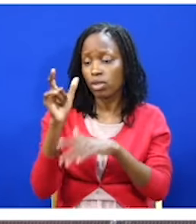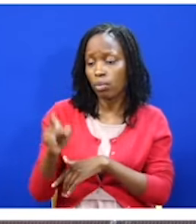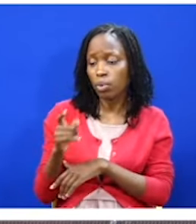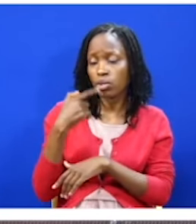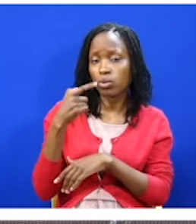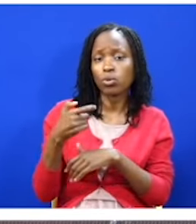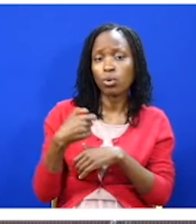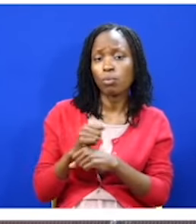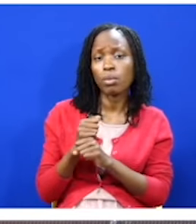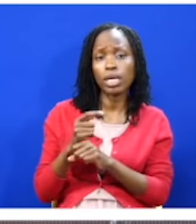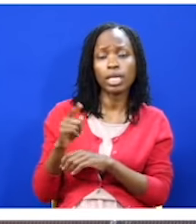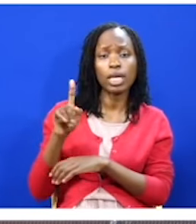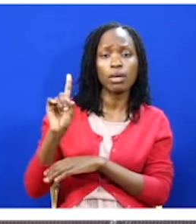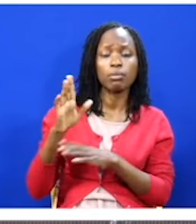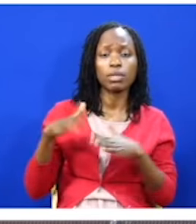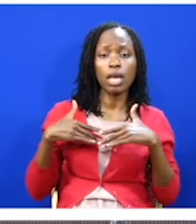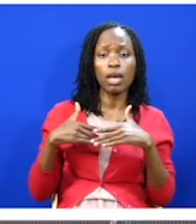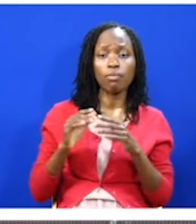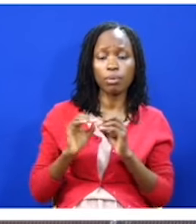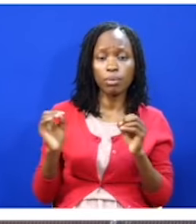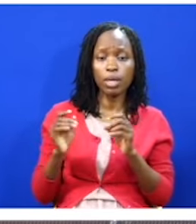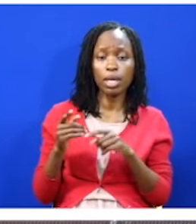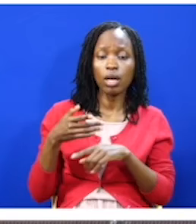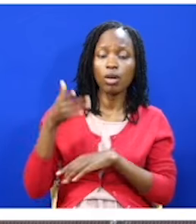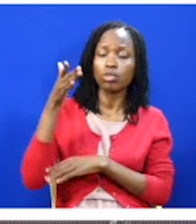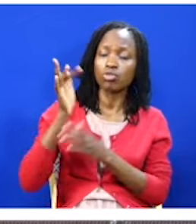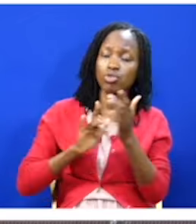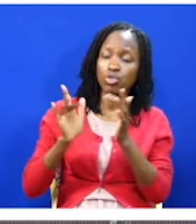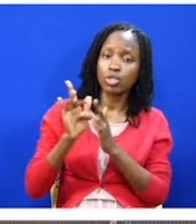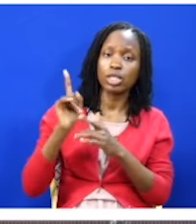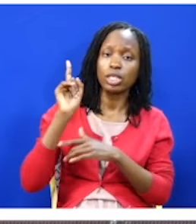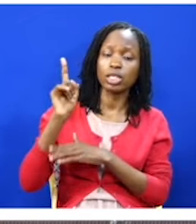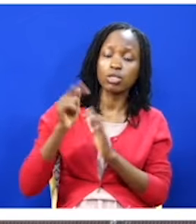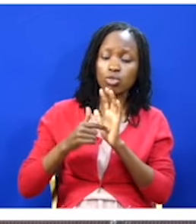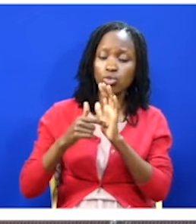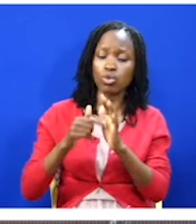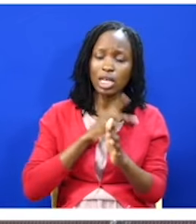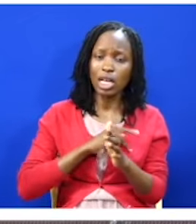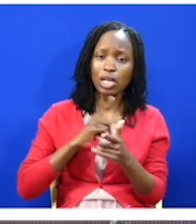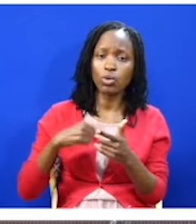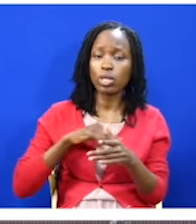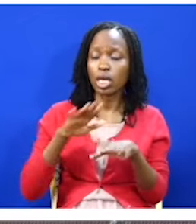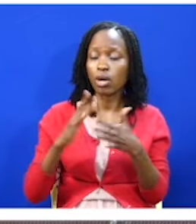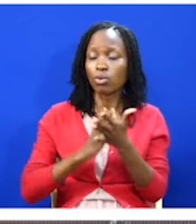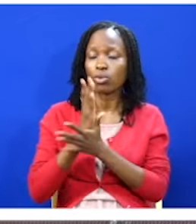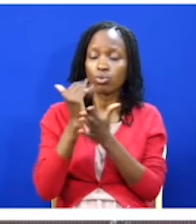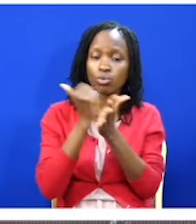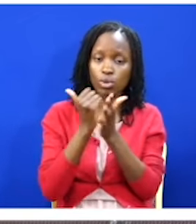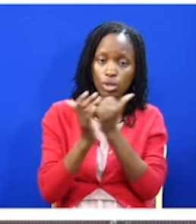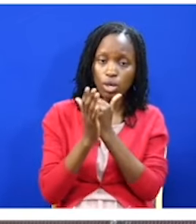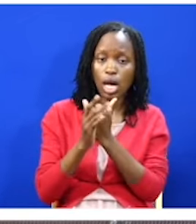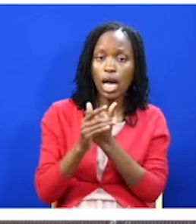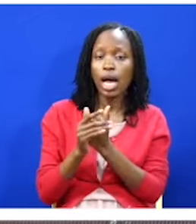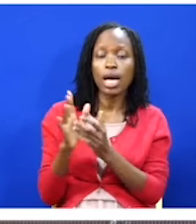not please himself. He did the most unselfish act for us. He died on the cross to take the punishment for our